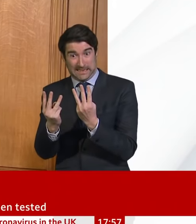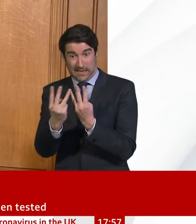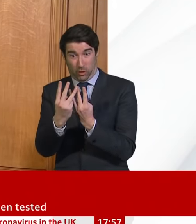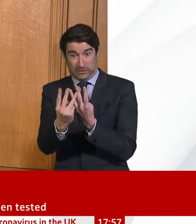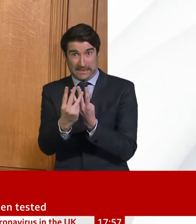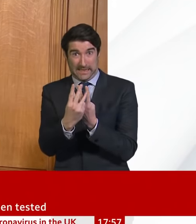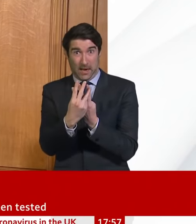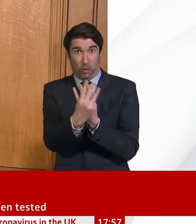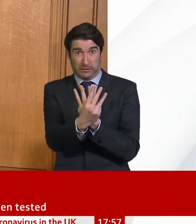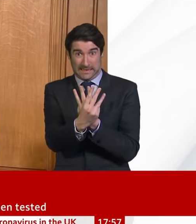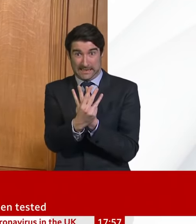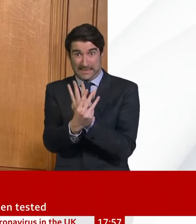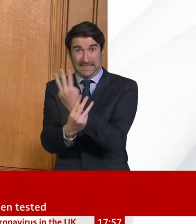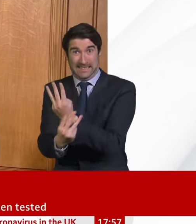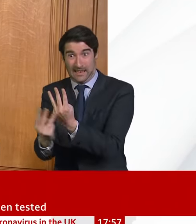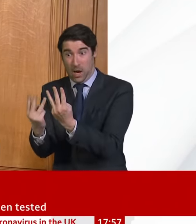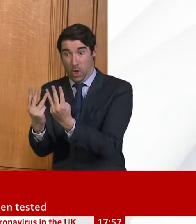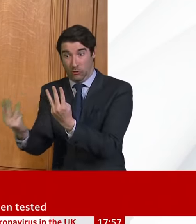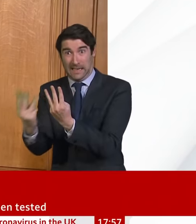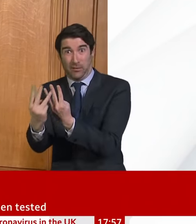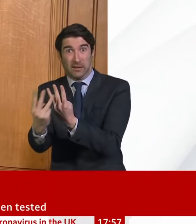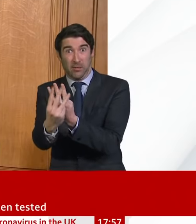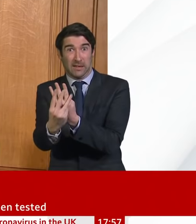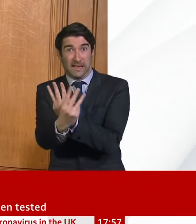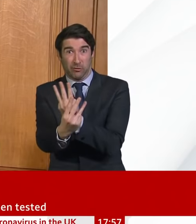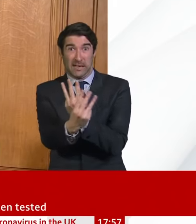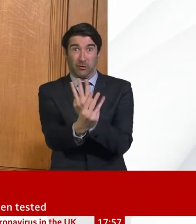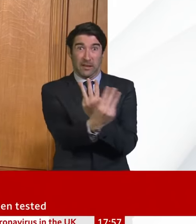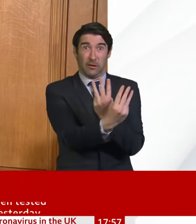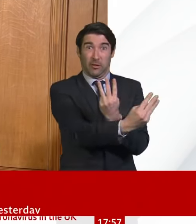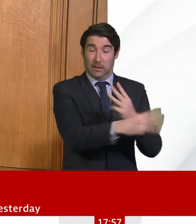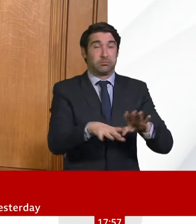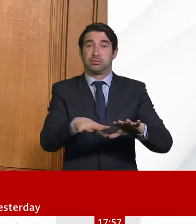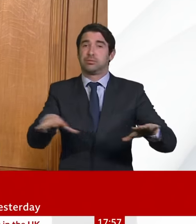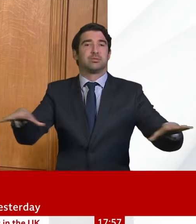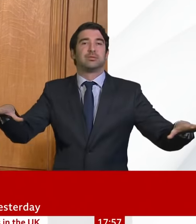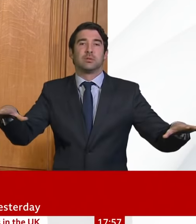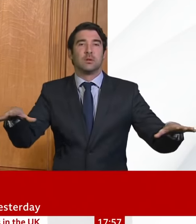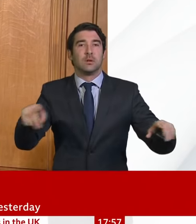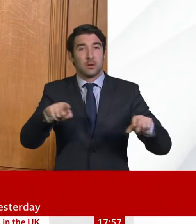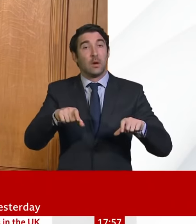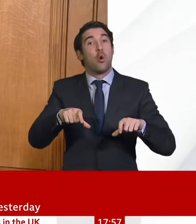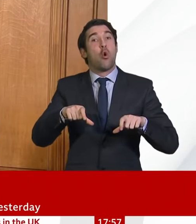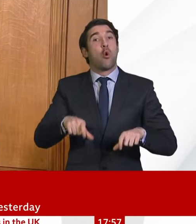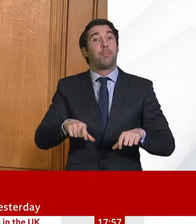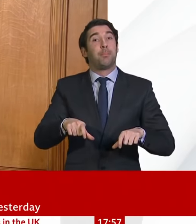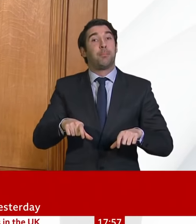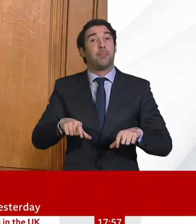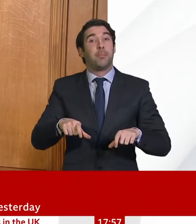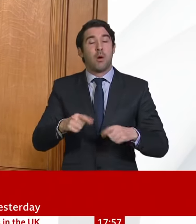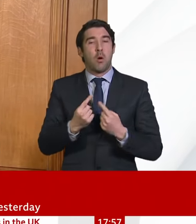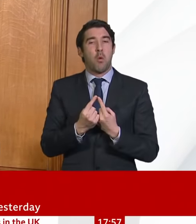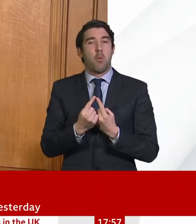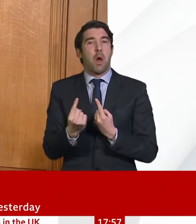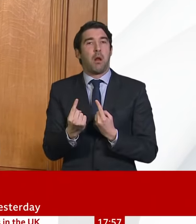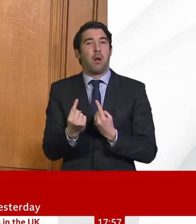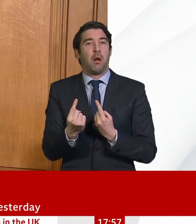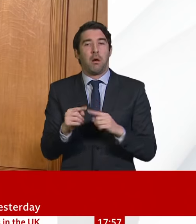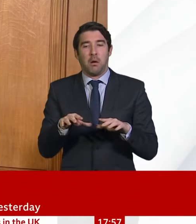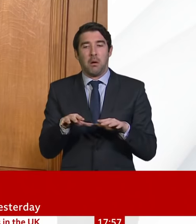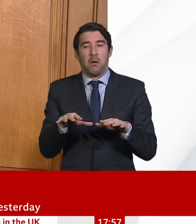contact. And some of our very, very early evidence is that that should start to translate through to fewer